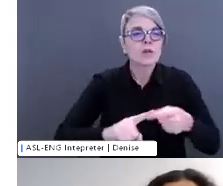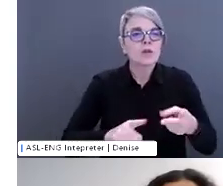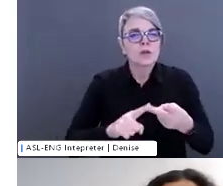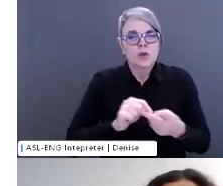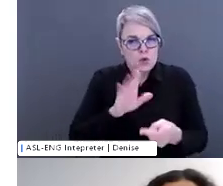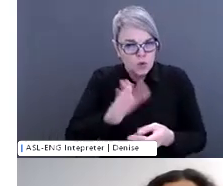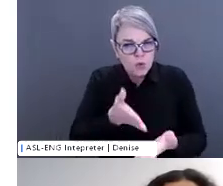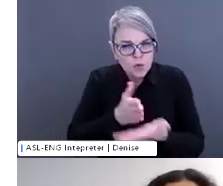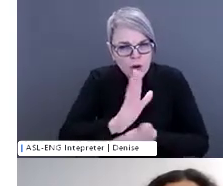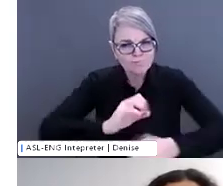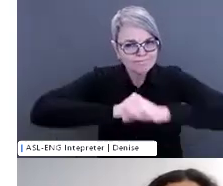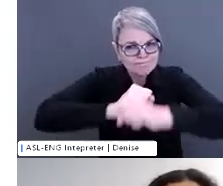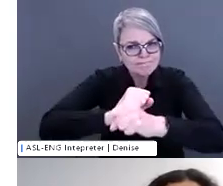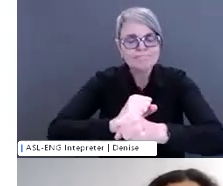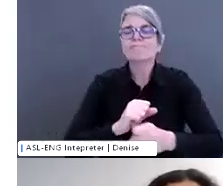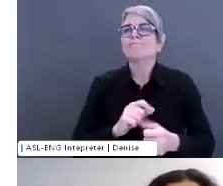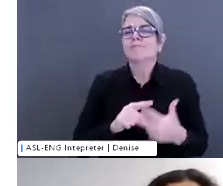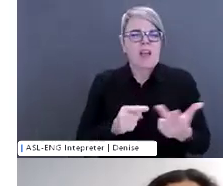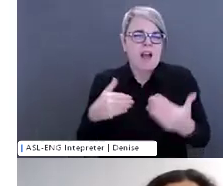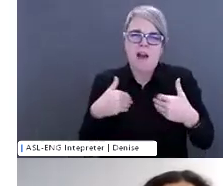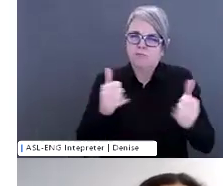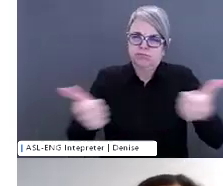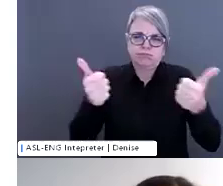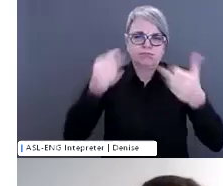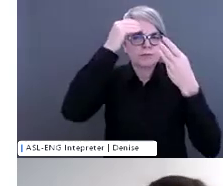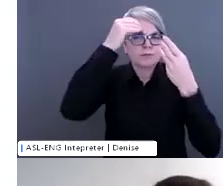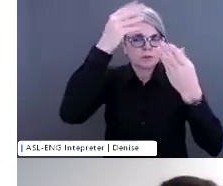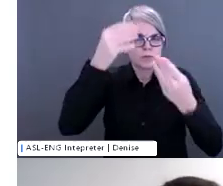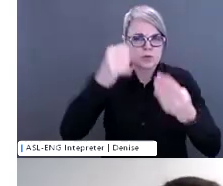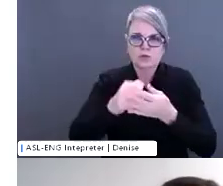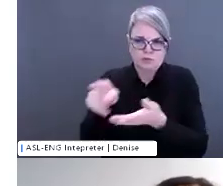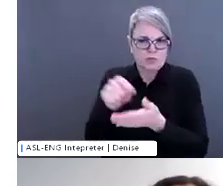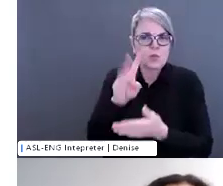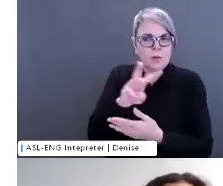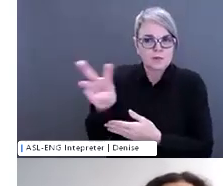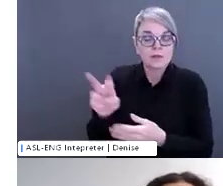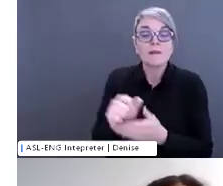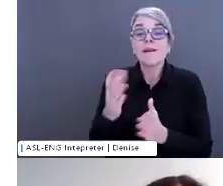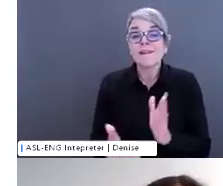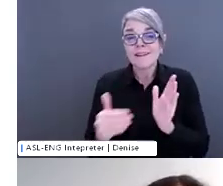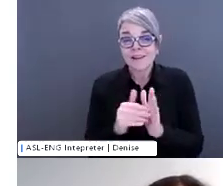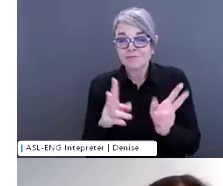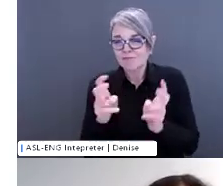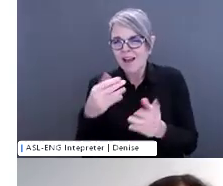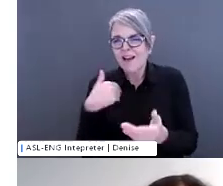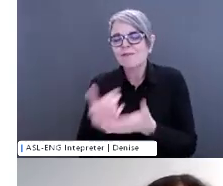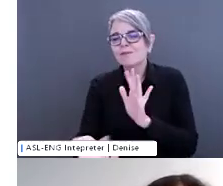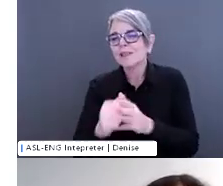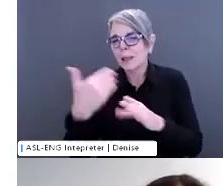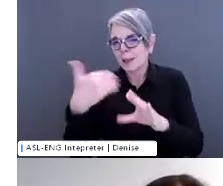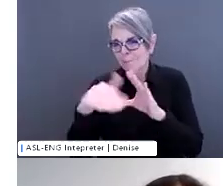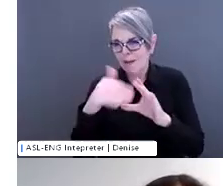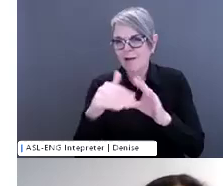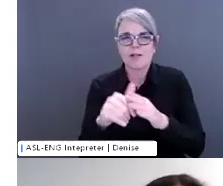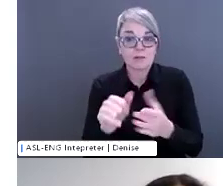there. And again, our contact information if you're interested in reaching out to us for support, which I will also provide at the end of the